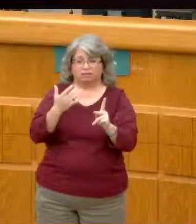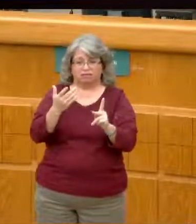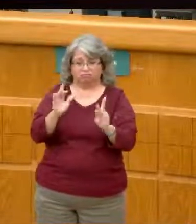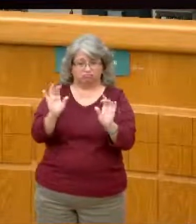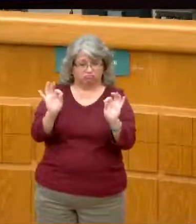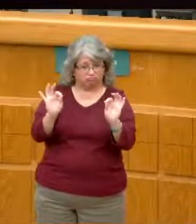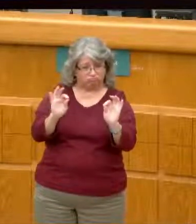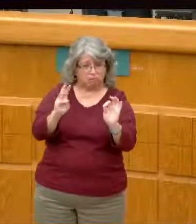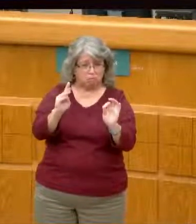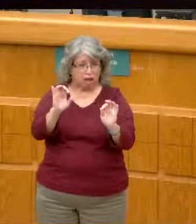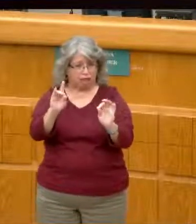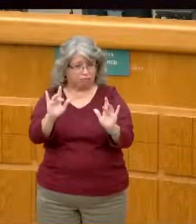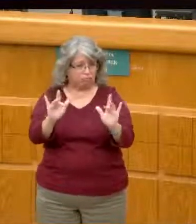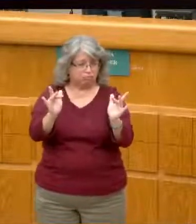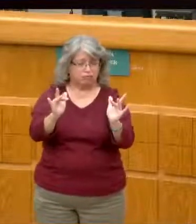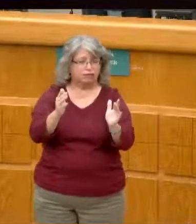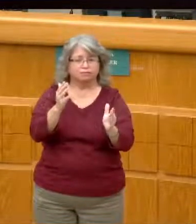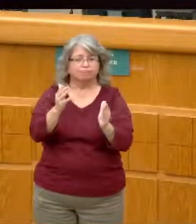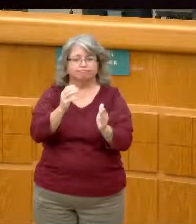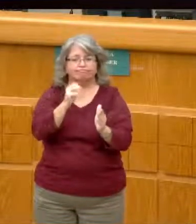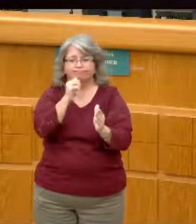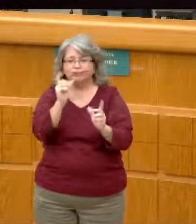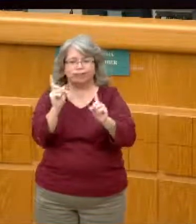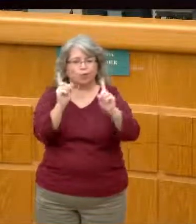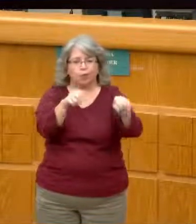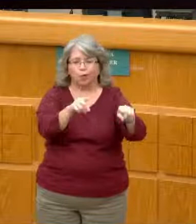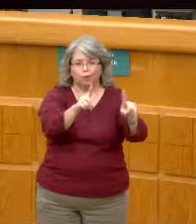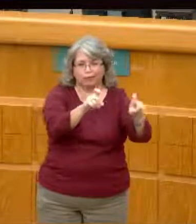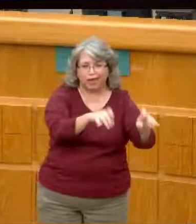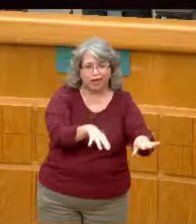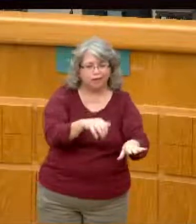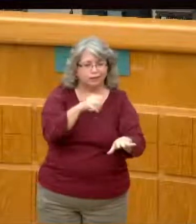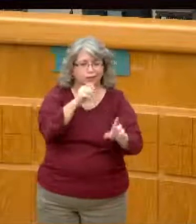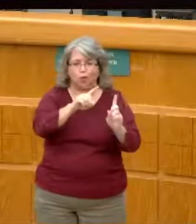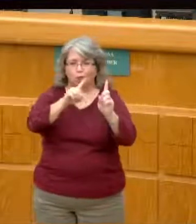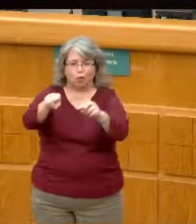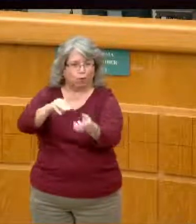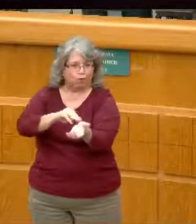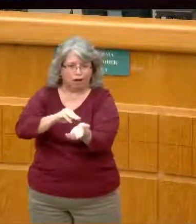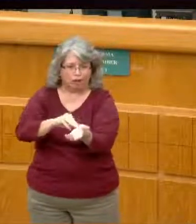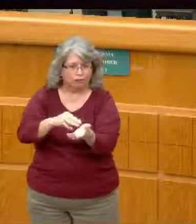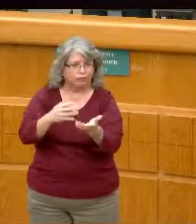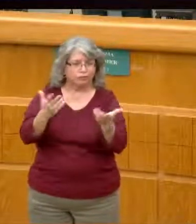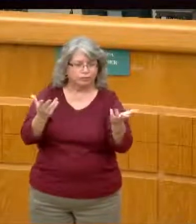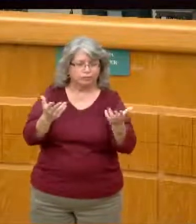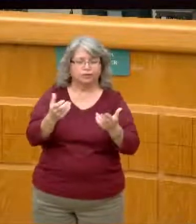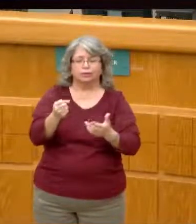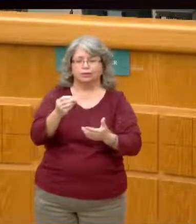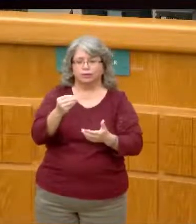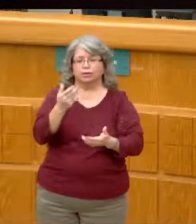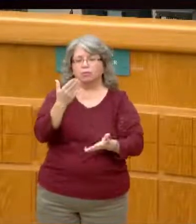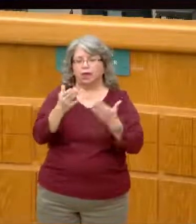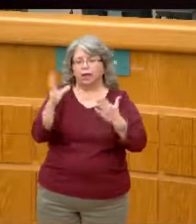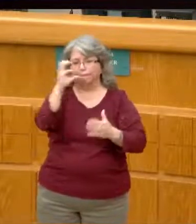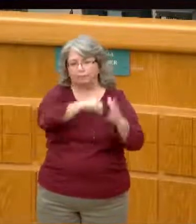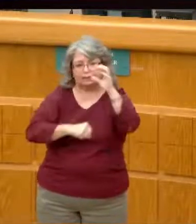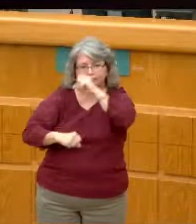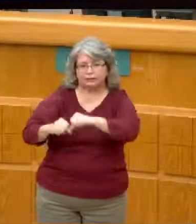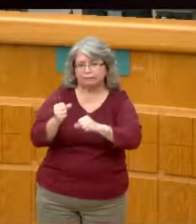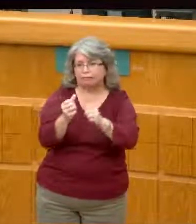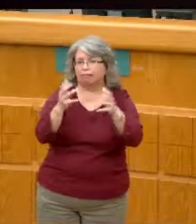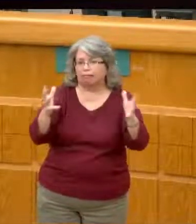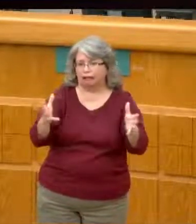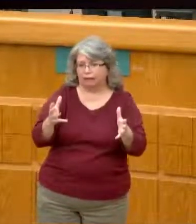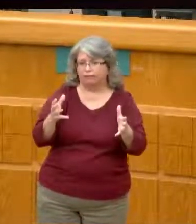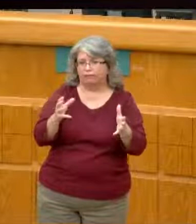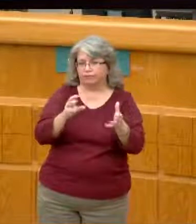get seen at urgent care or go get tested. So we're more than likely there's a lot higher case count than what there is.